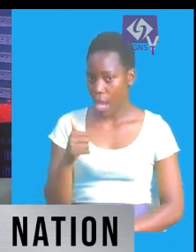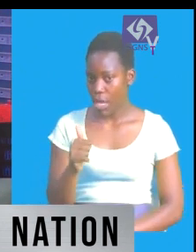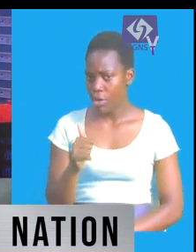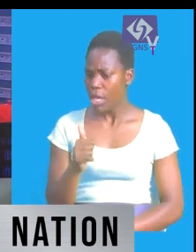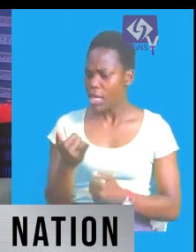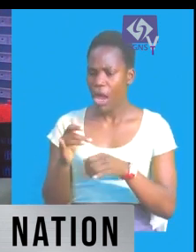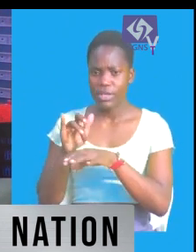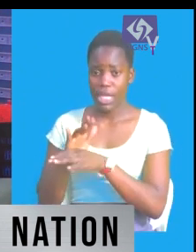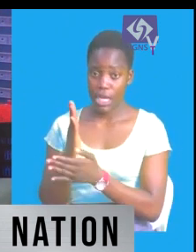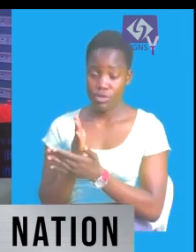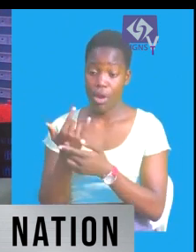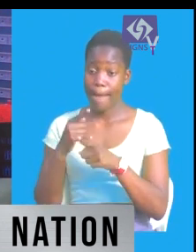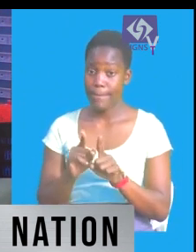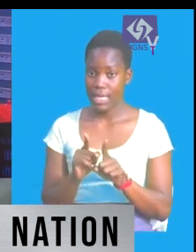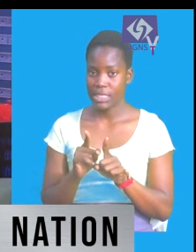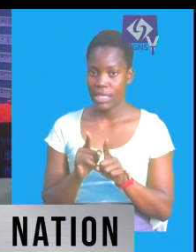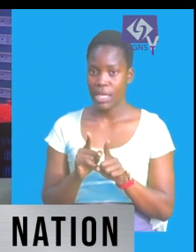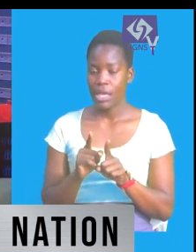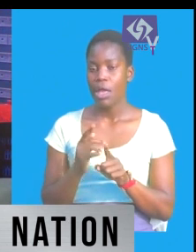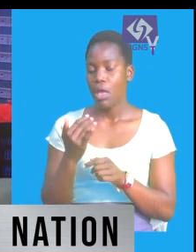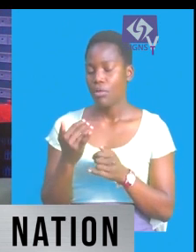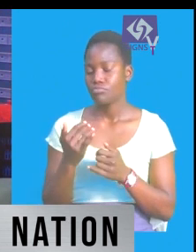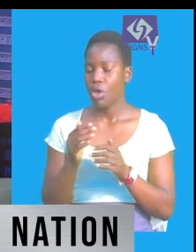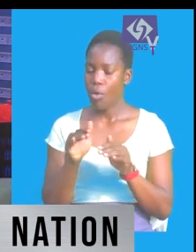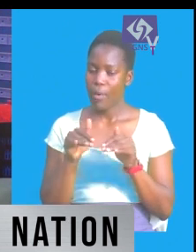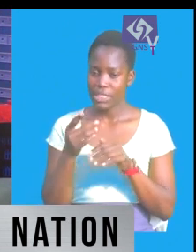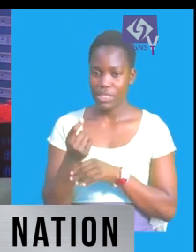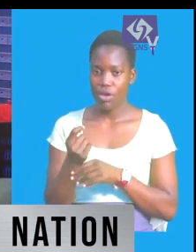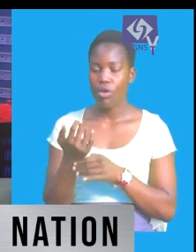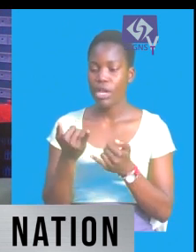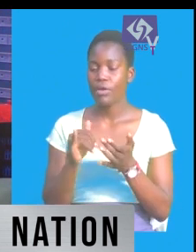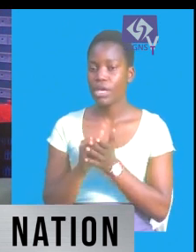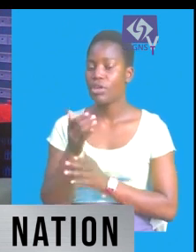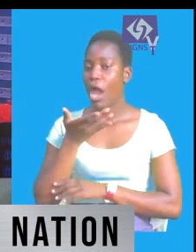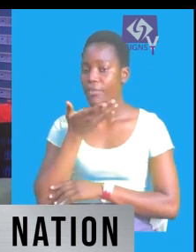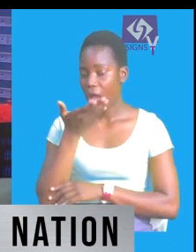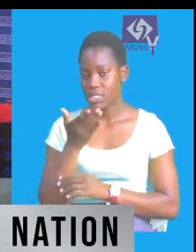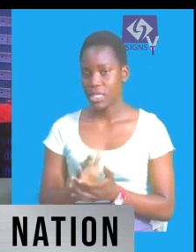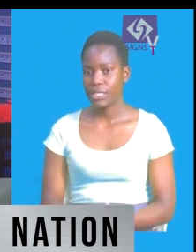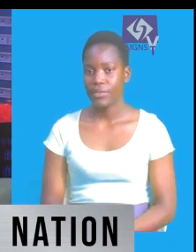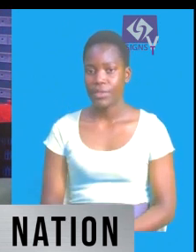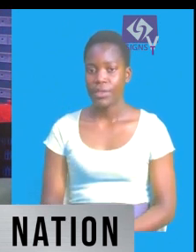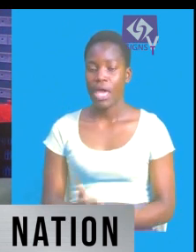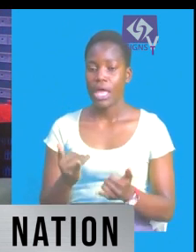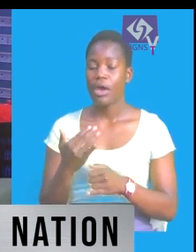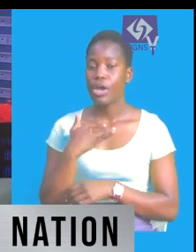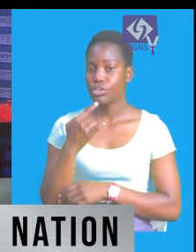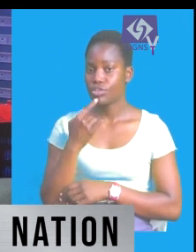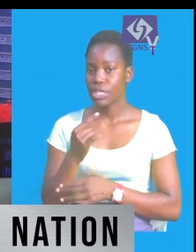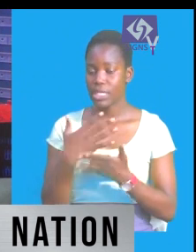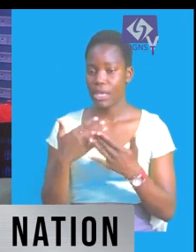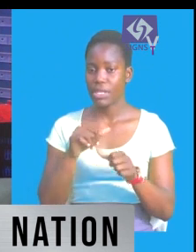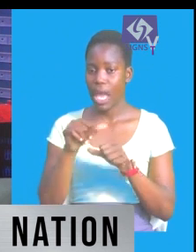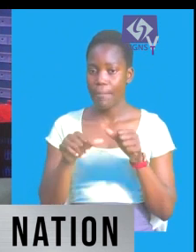too early? But anyway, let me spare you that now that you've answered that side. I want you to say something